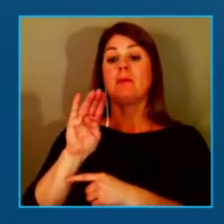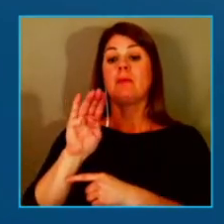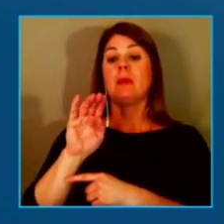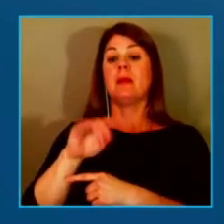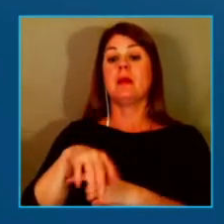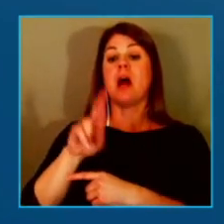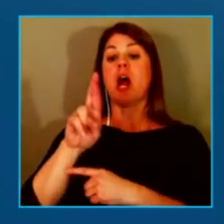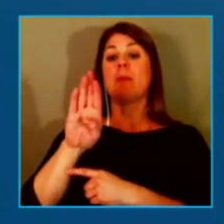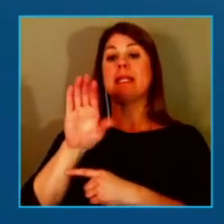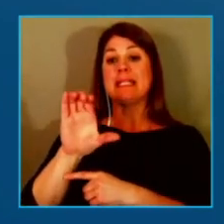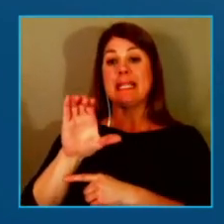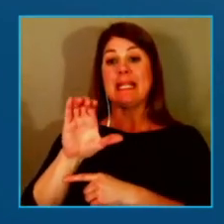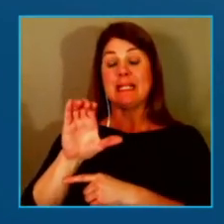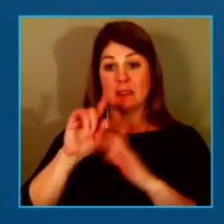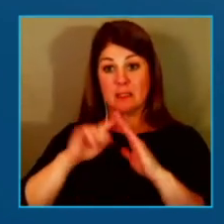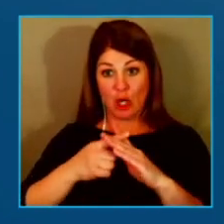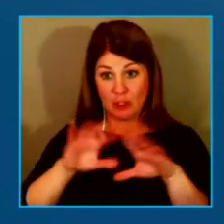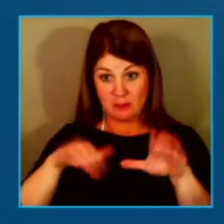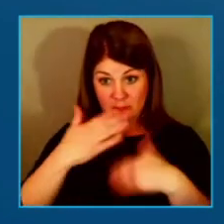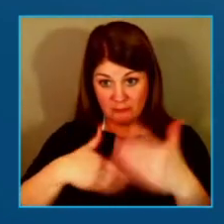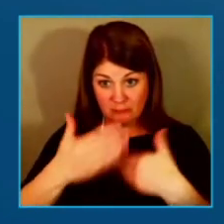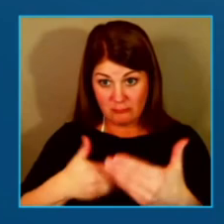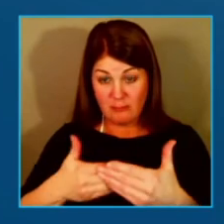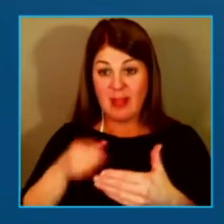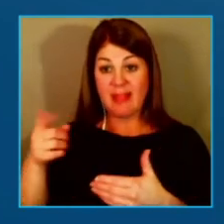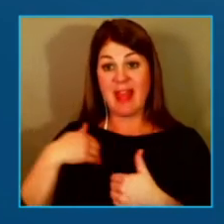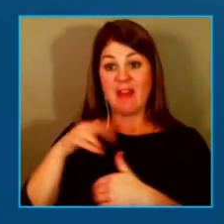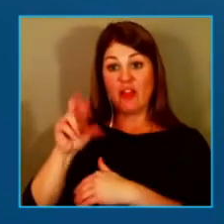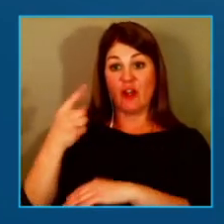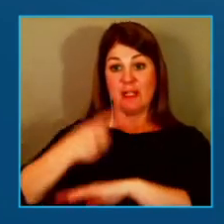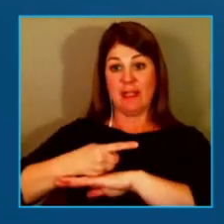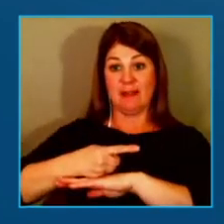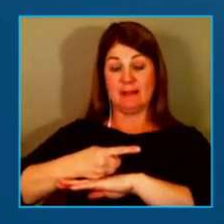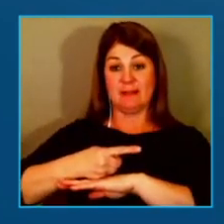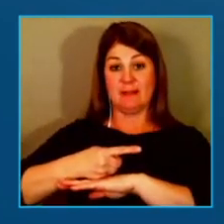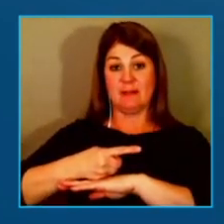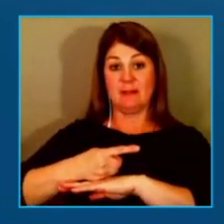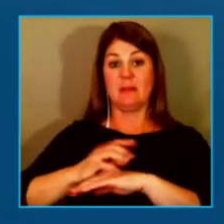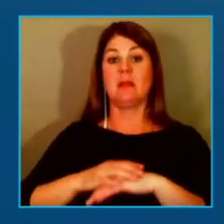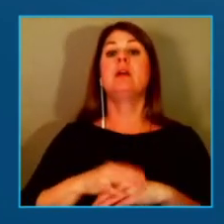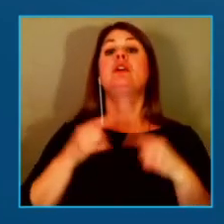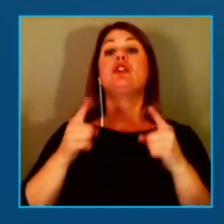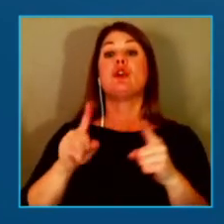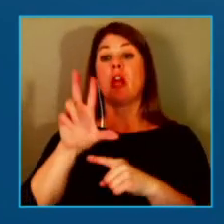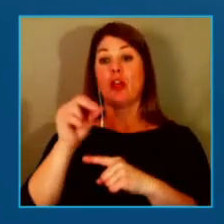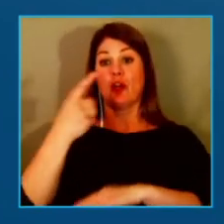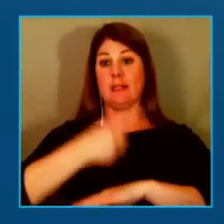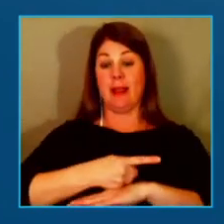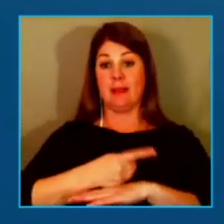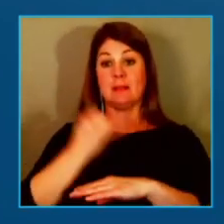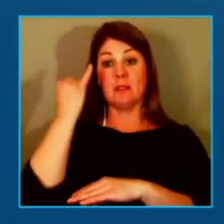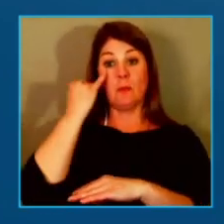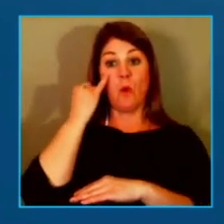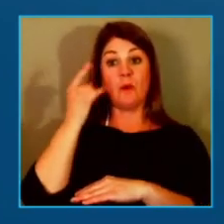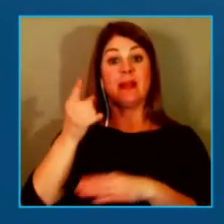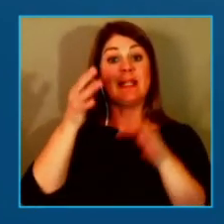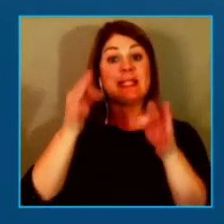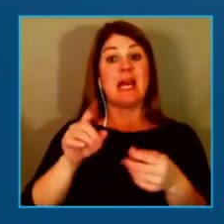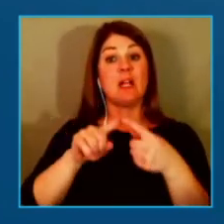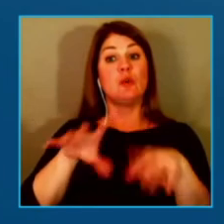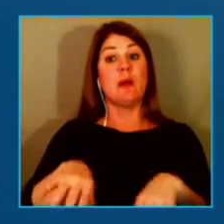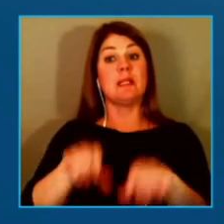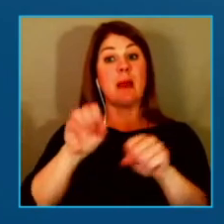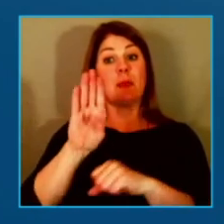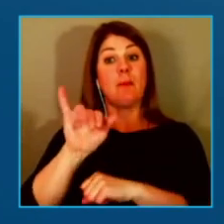new bylaws for the state party. And during that time, should they choose to adopt the bylaws that